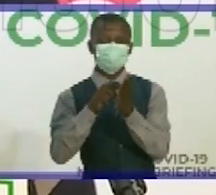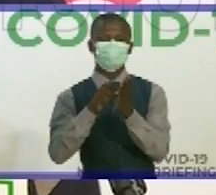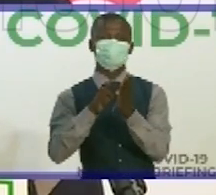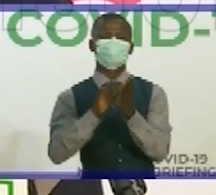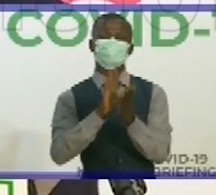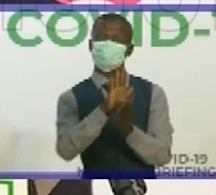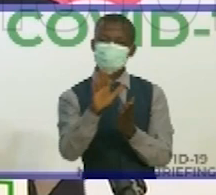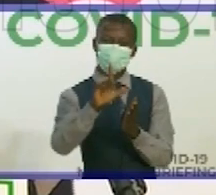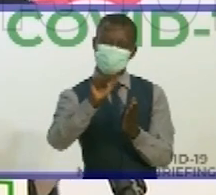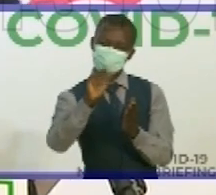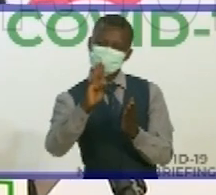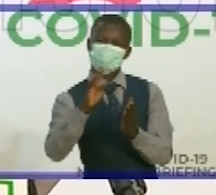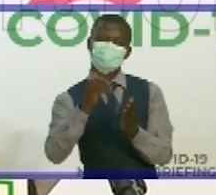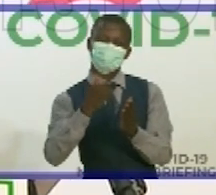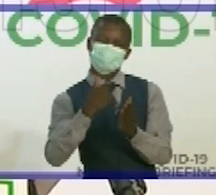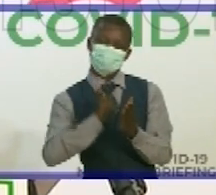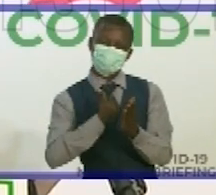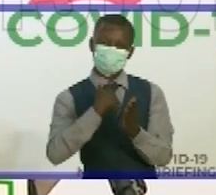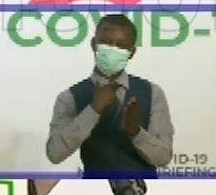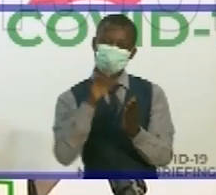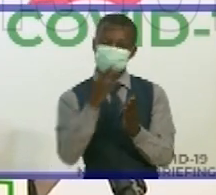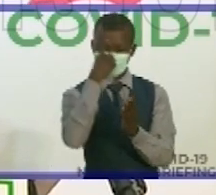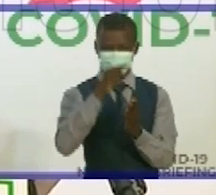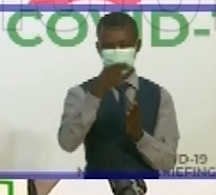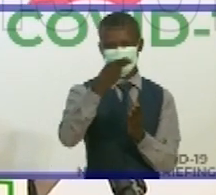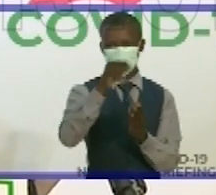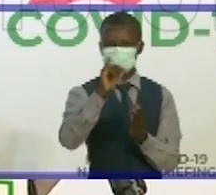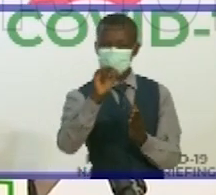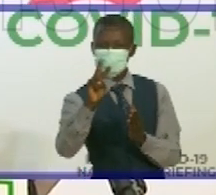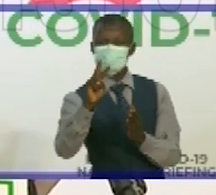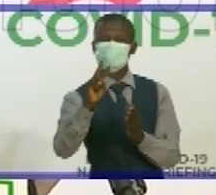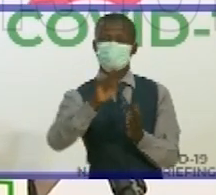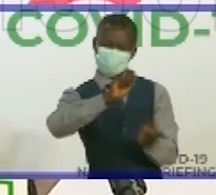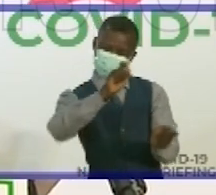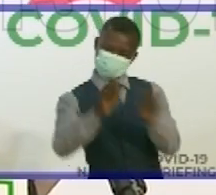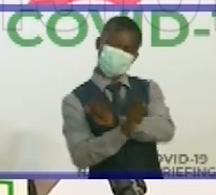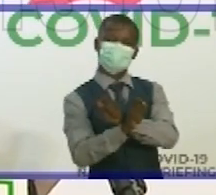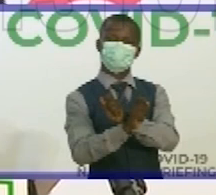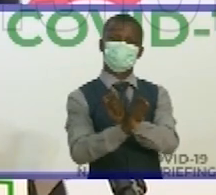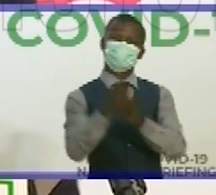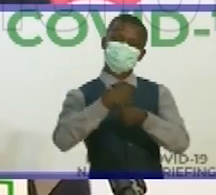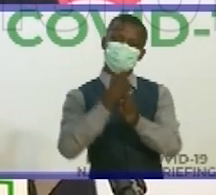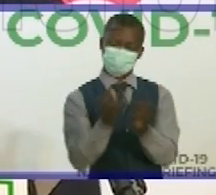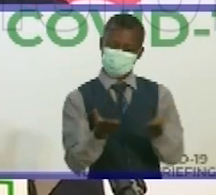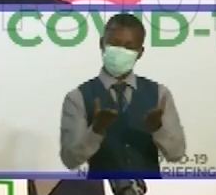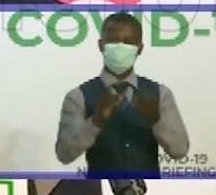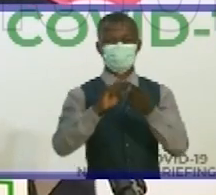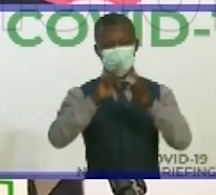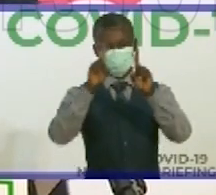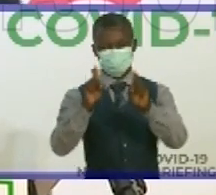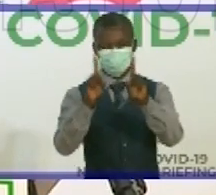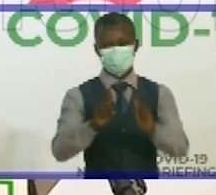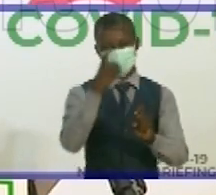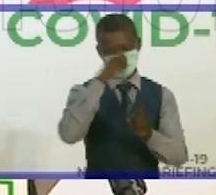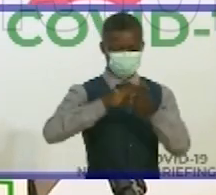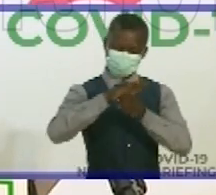already existed for HIV and convert them to test for COVID. So of the six PCR mega labs in Nigeria,